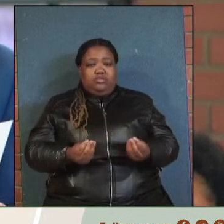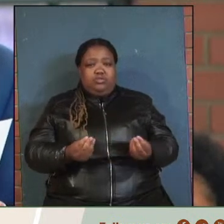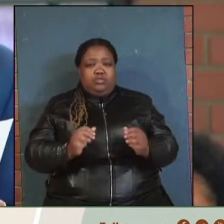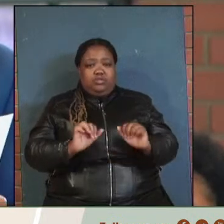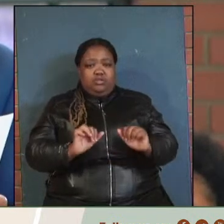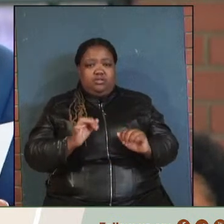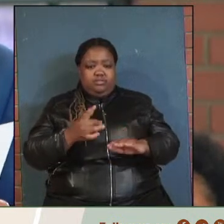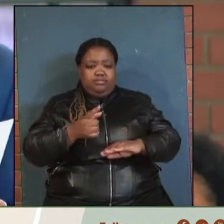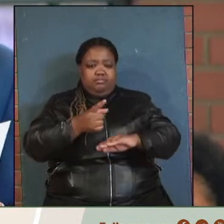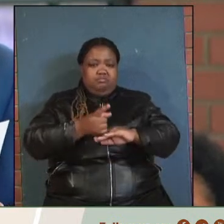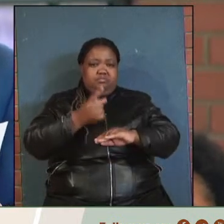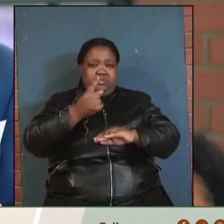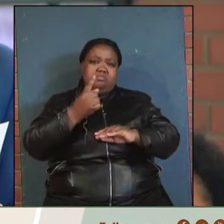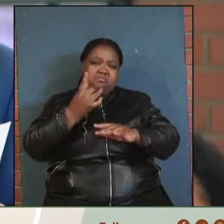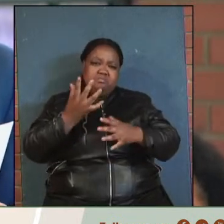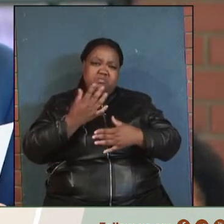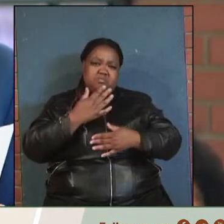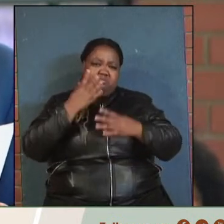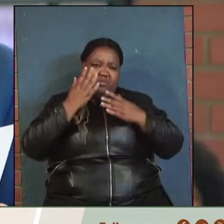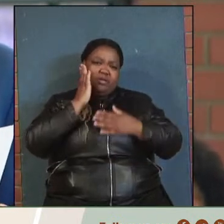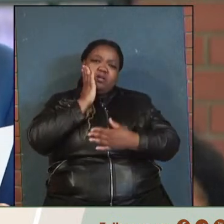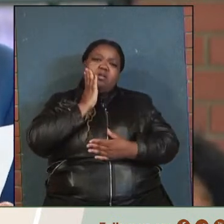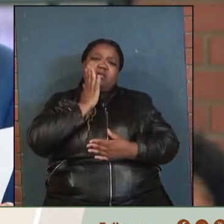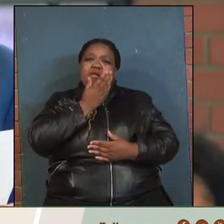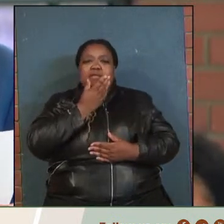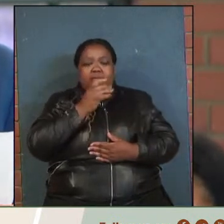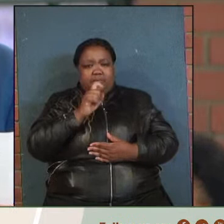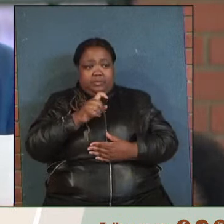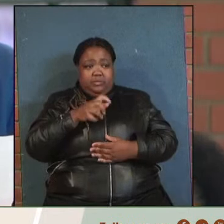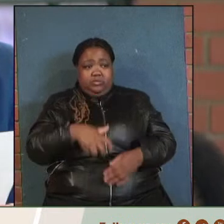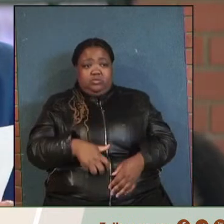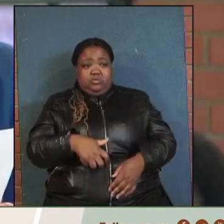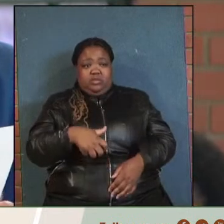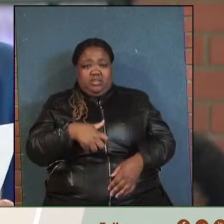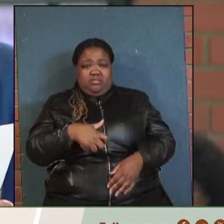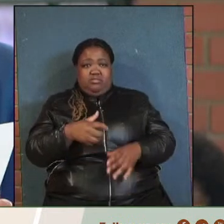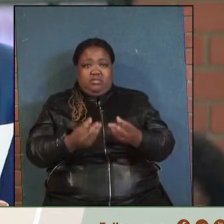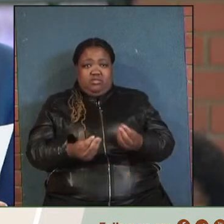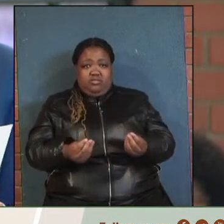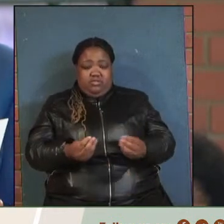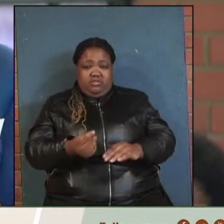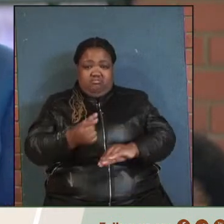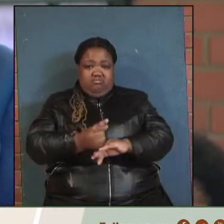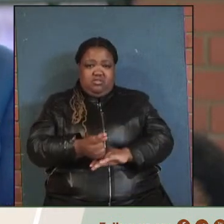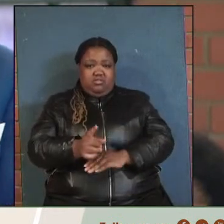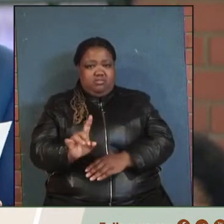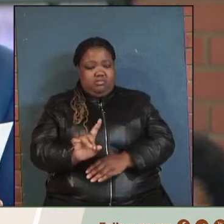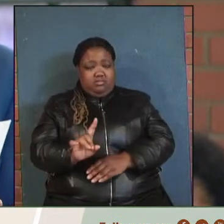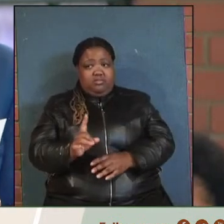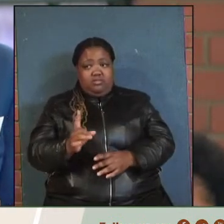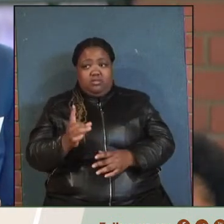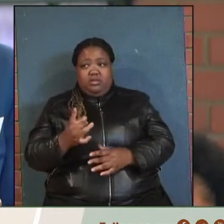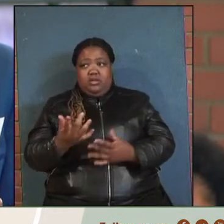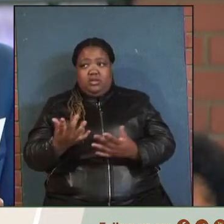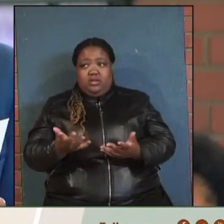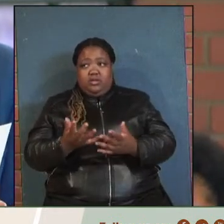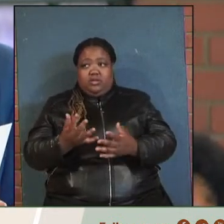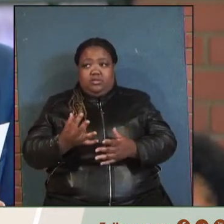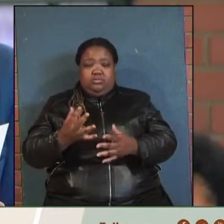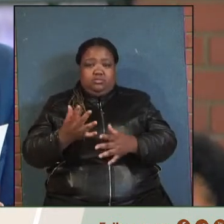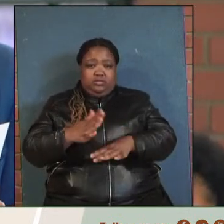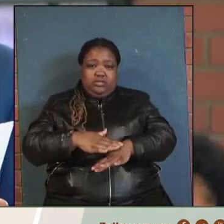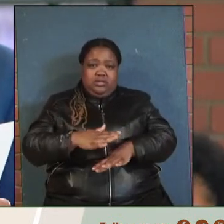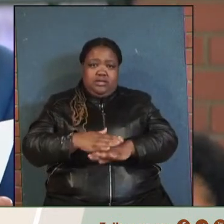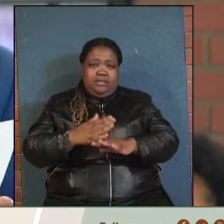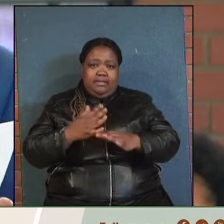thoughtfully. Never discipline your child when you are upset. Give yourself time to calm down. Remember that